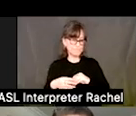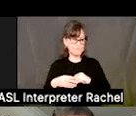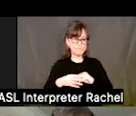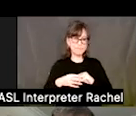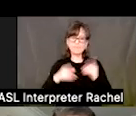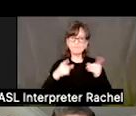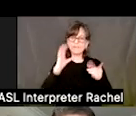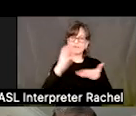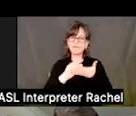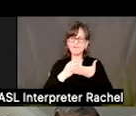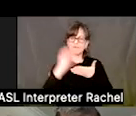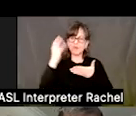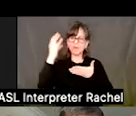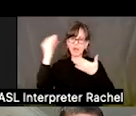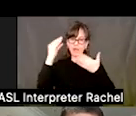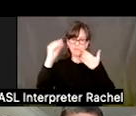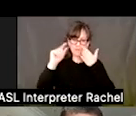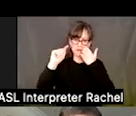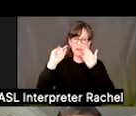photo outside the clock tower building.